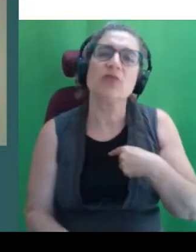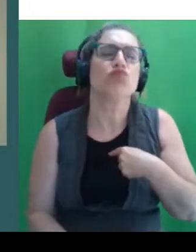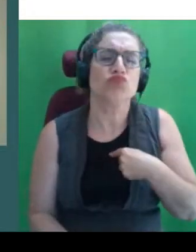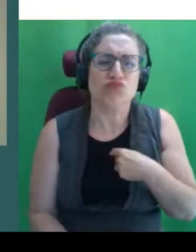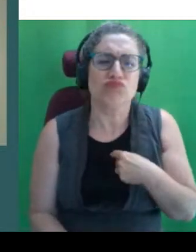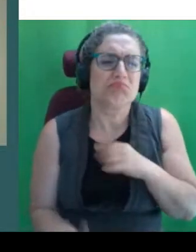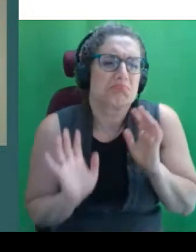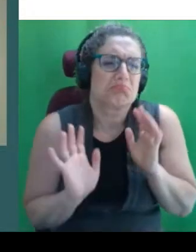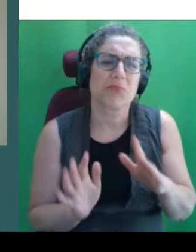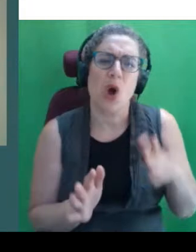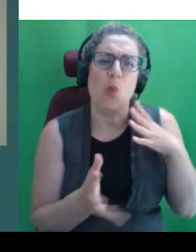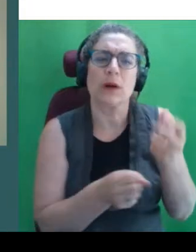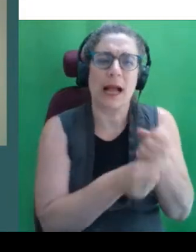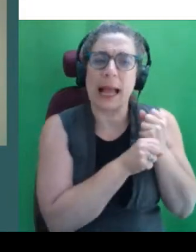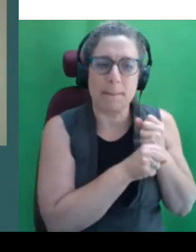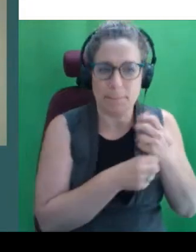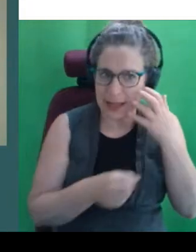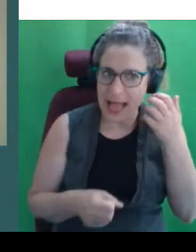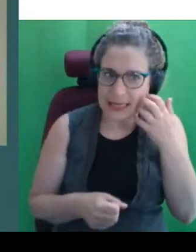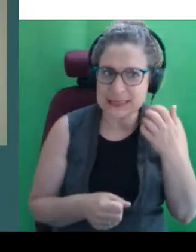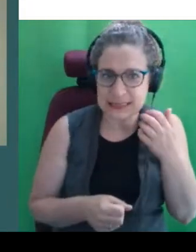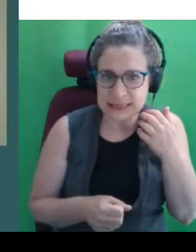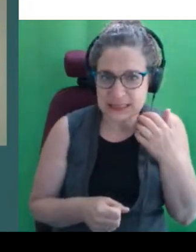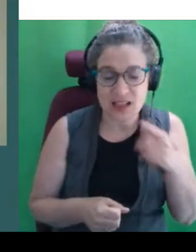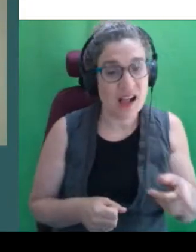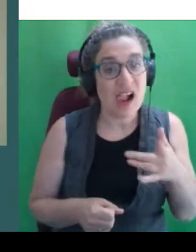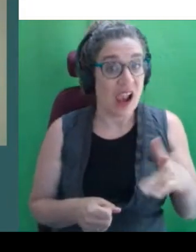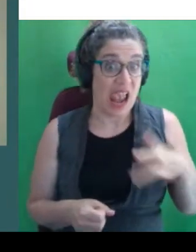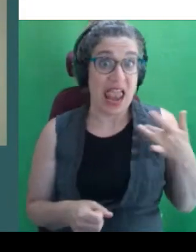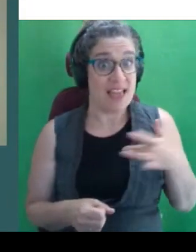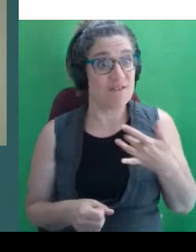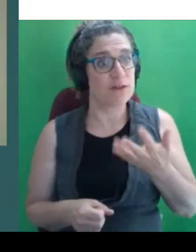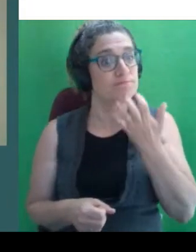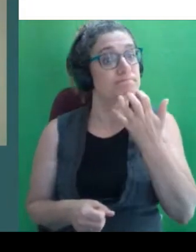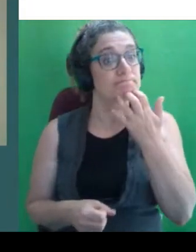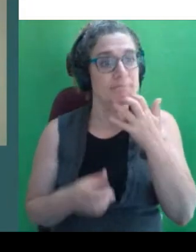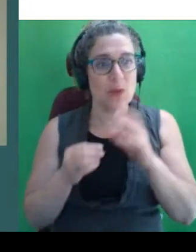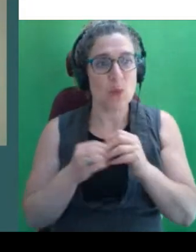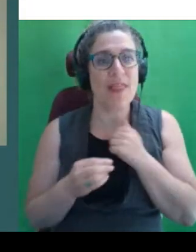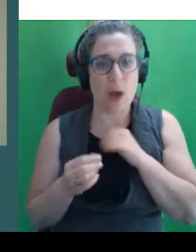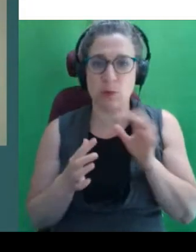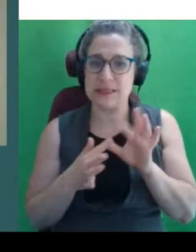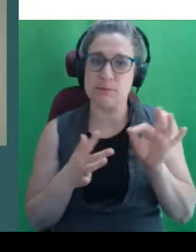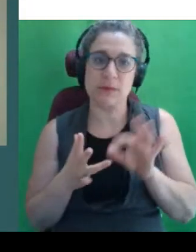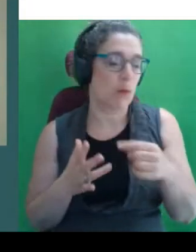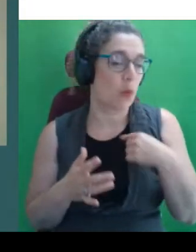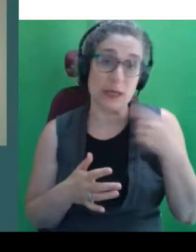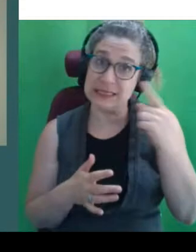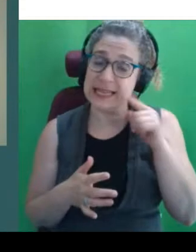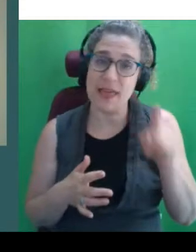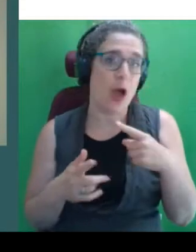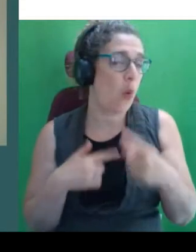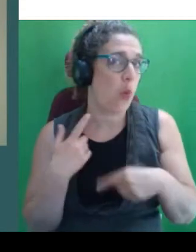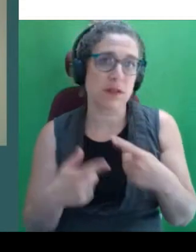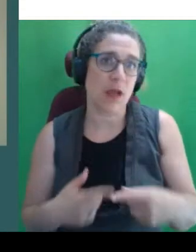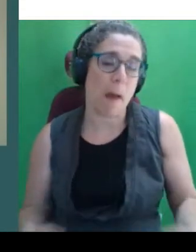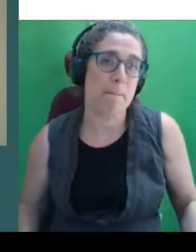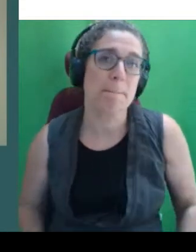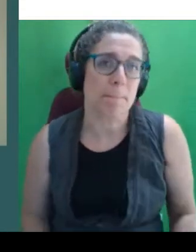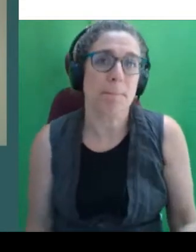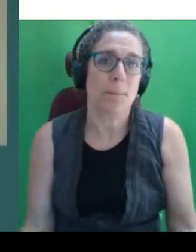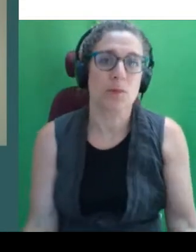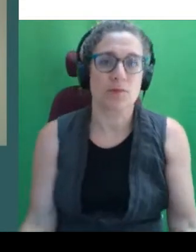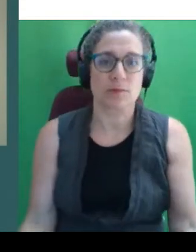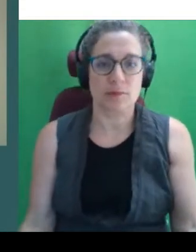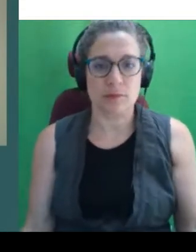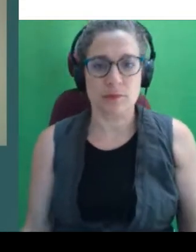cat in the house, and they live with their symptoms. And we used to find that in clinical practice all the time.